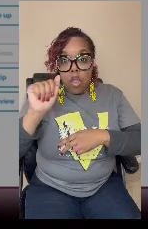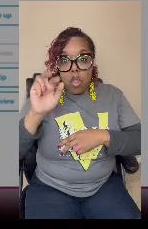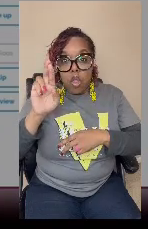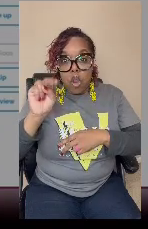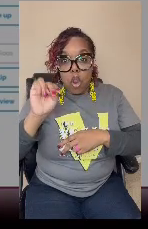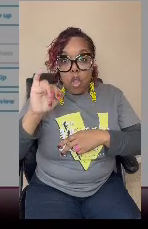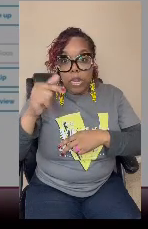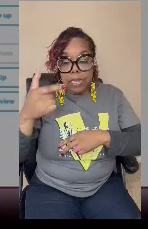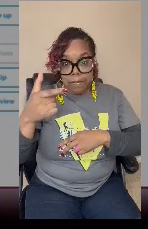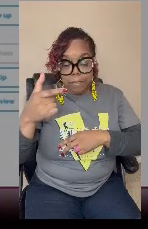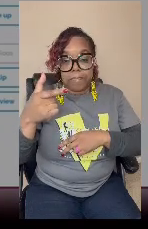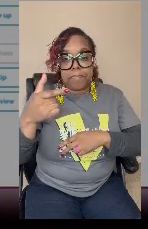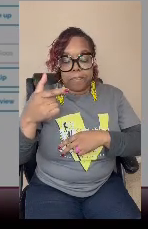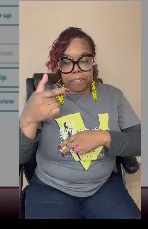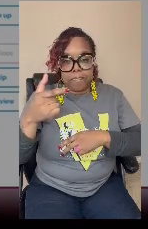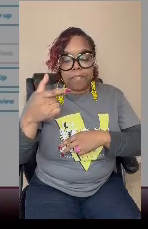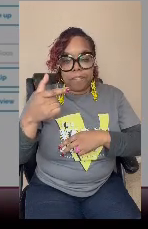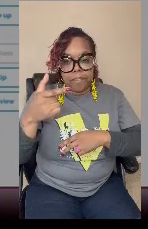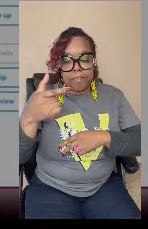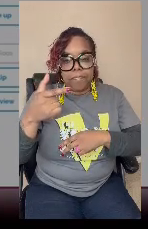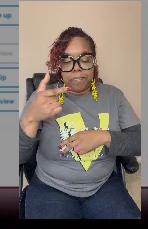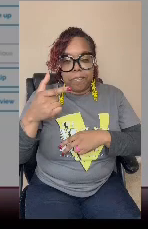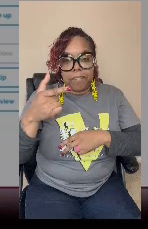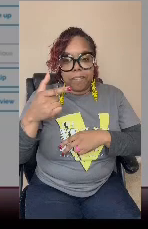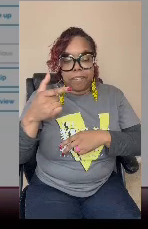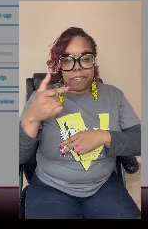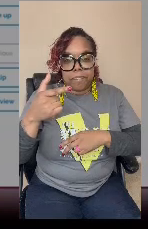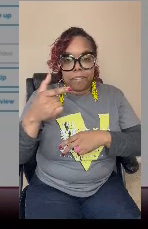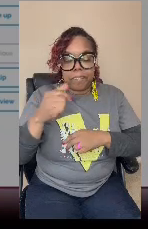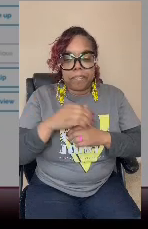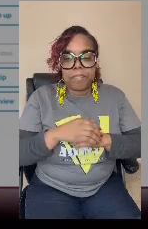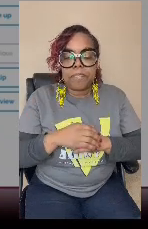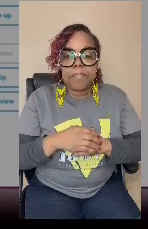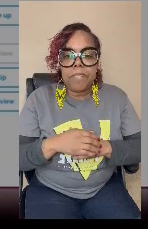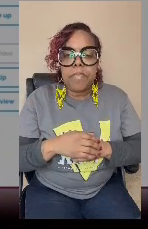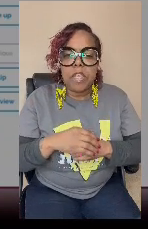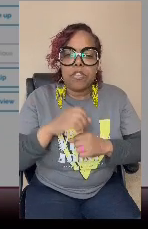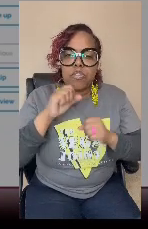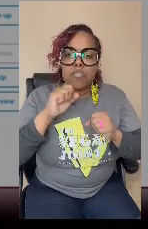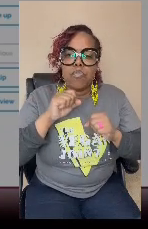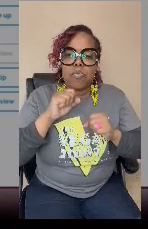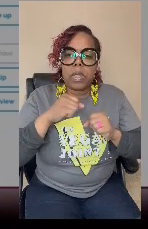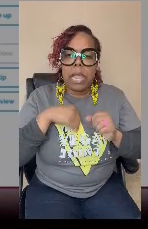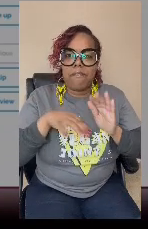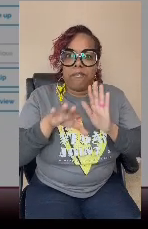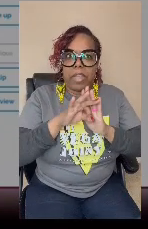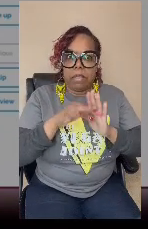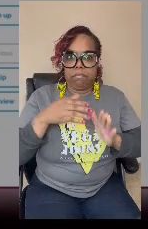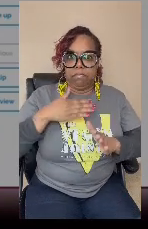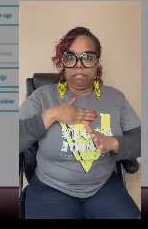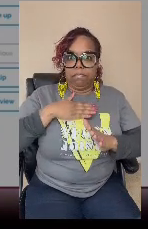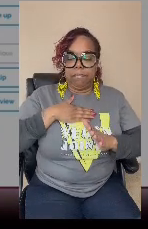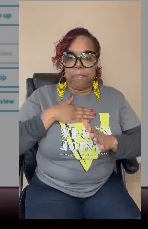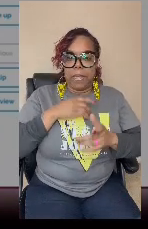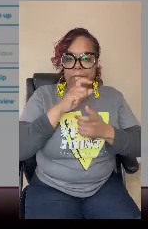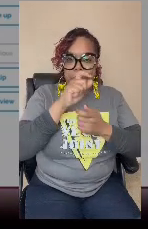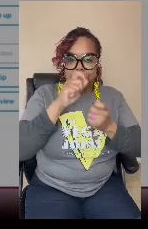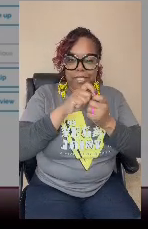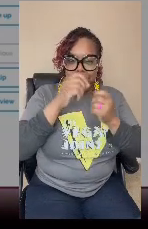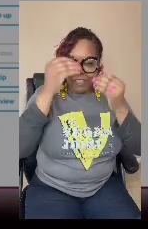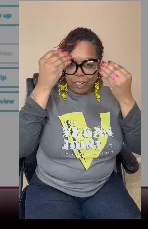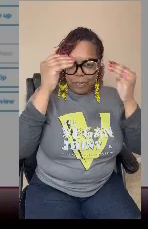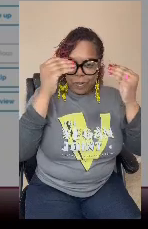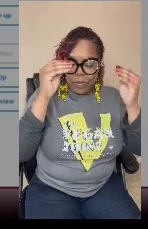Taylorm as in man, ADE Learning. You'll find my store.